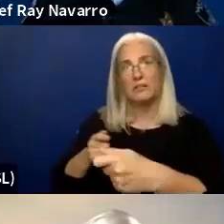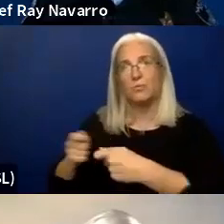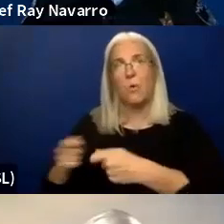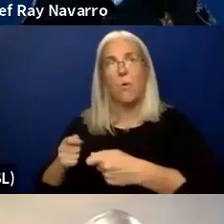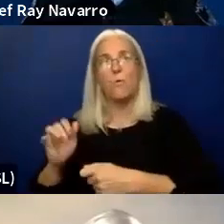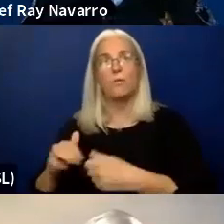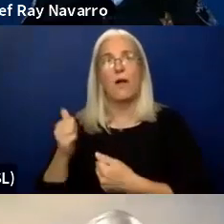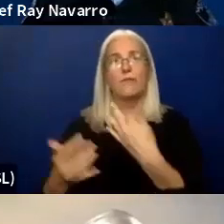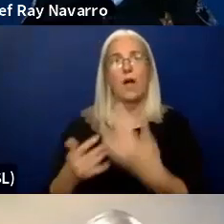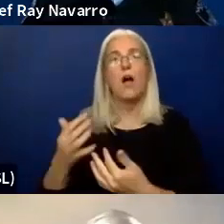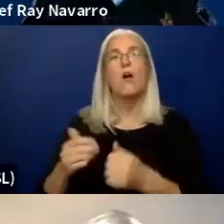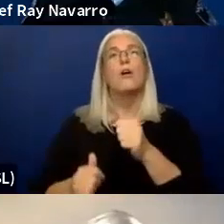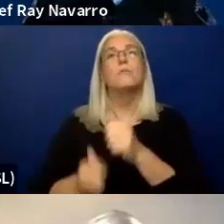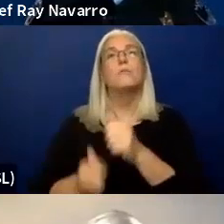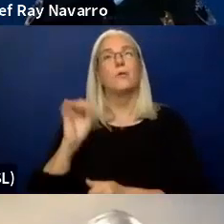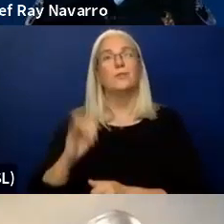St. Helena and Anglin.